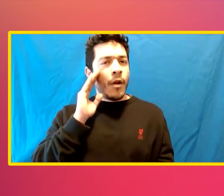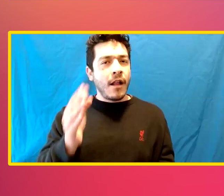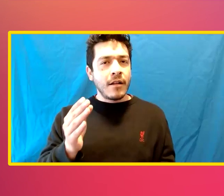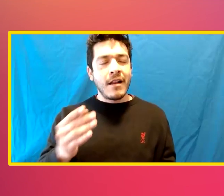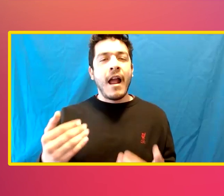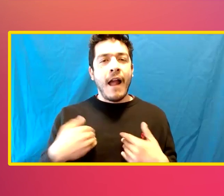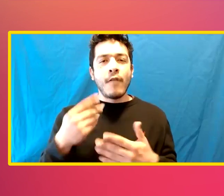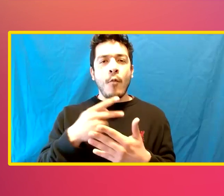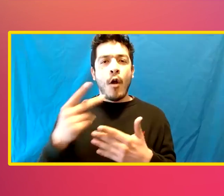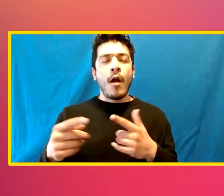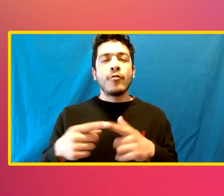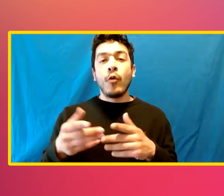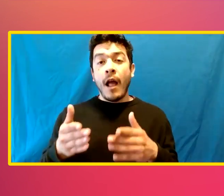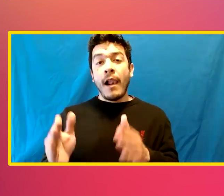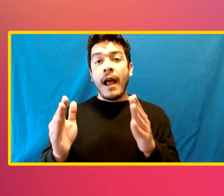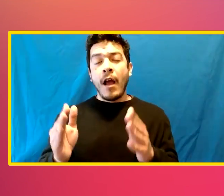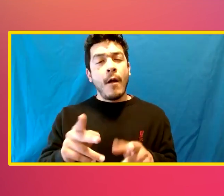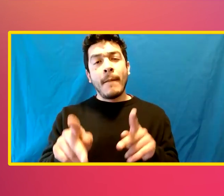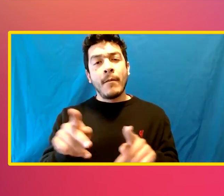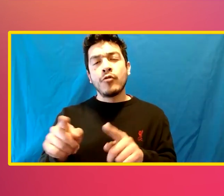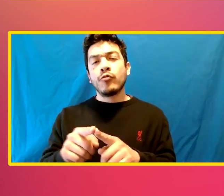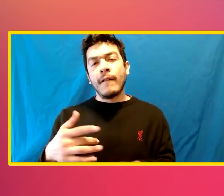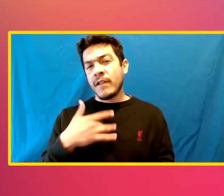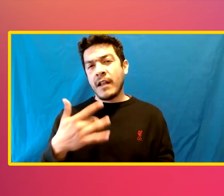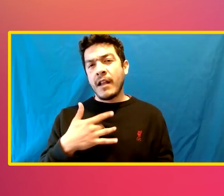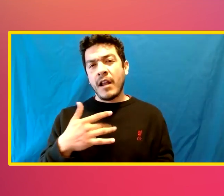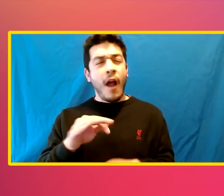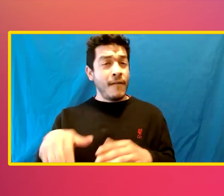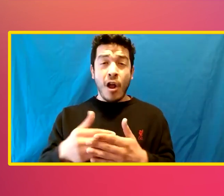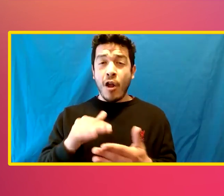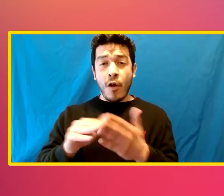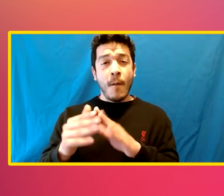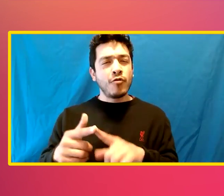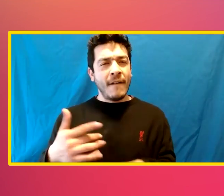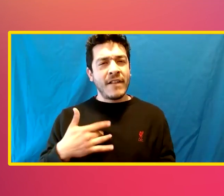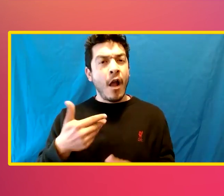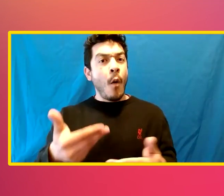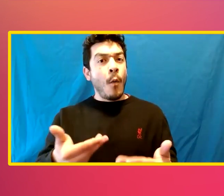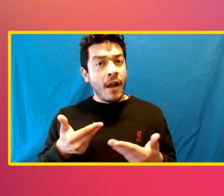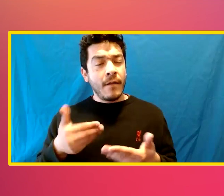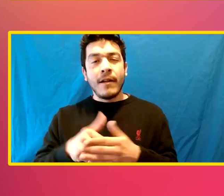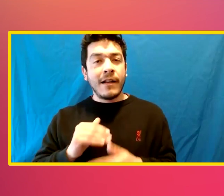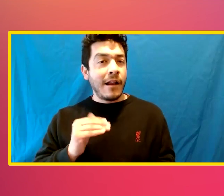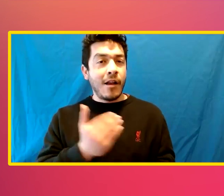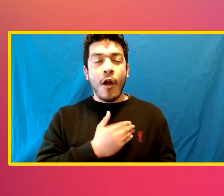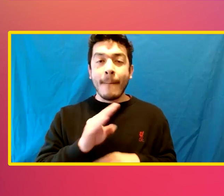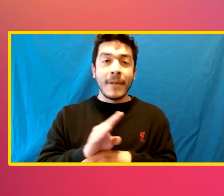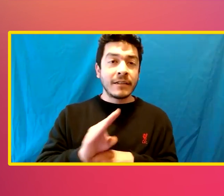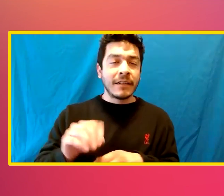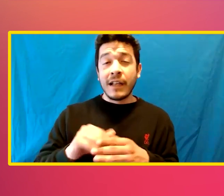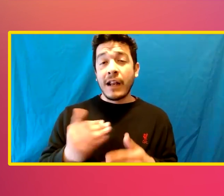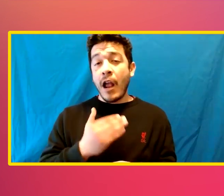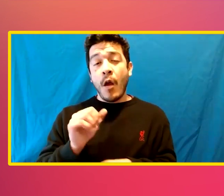we're gonna have programs to allow individuals to feel, of all communities, to feel welcome within our business, within